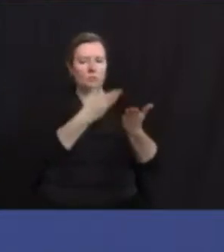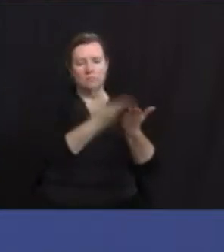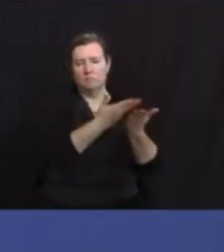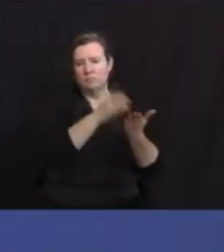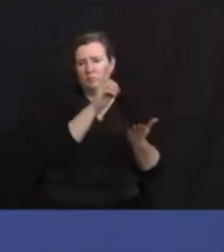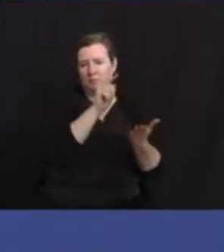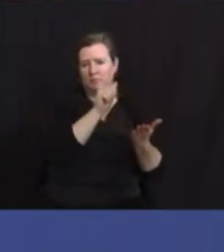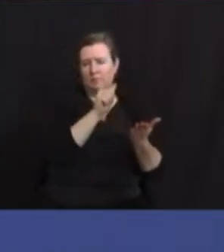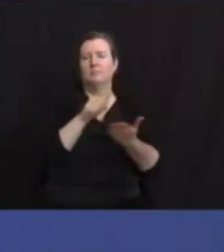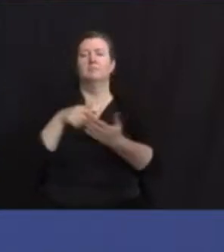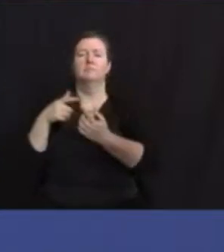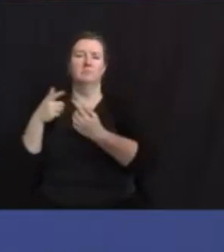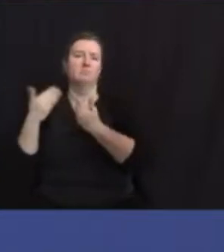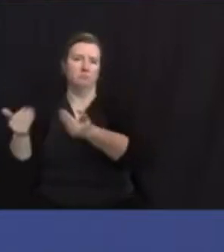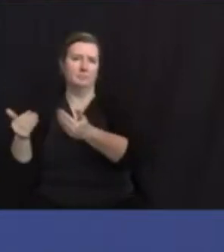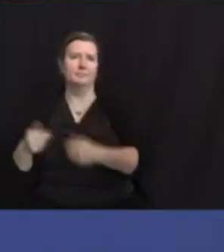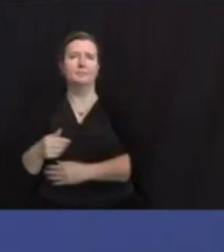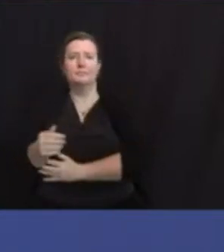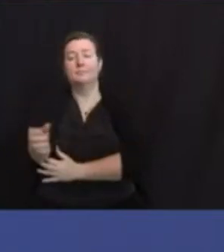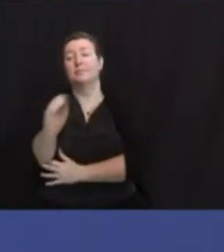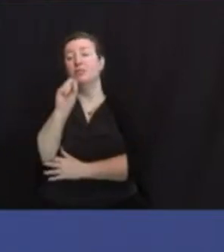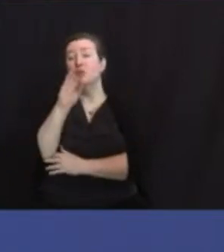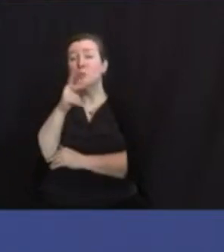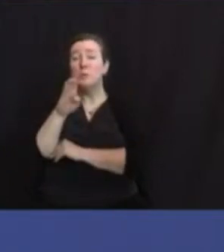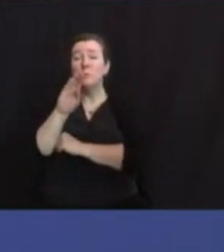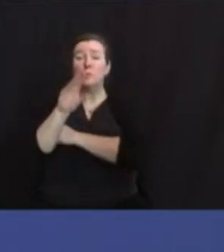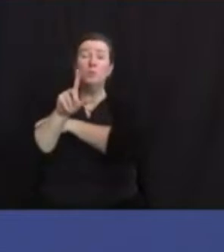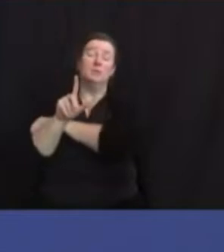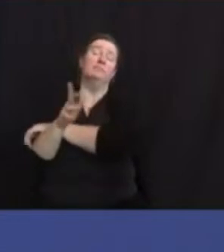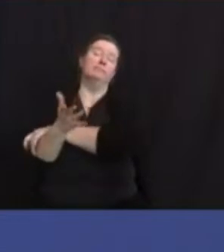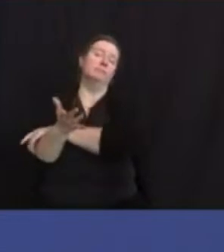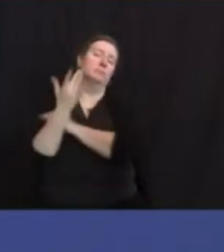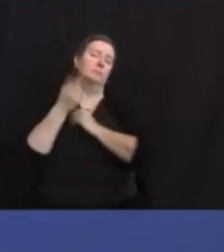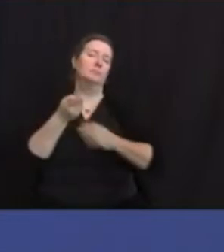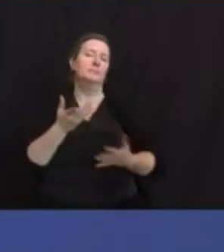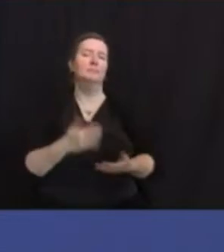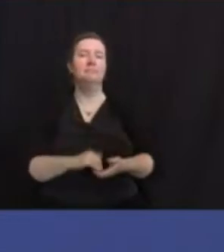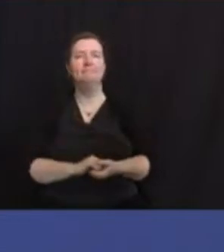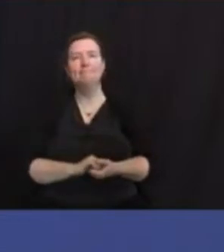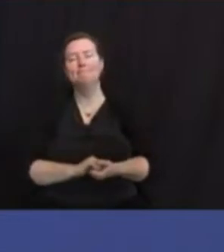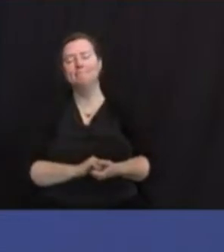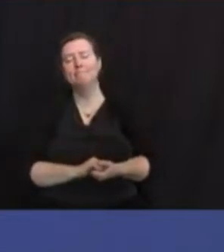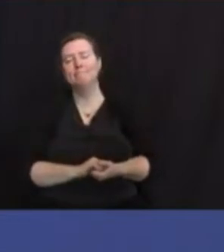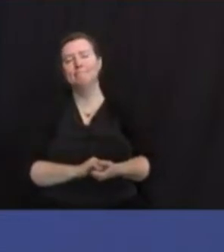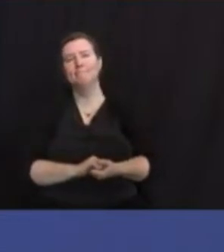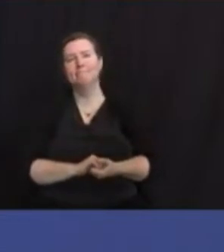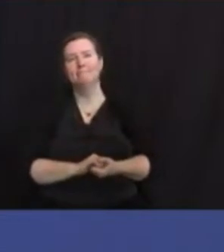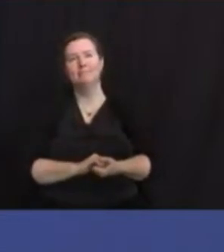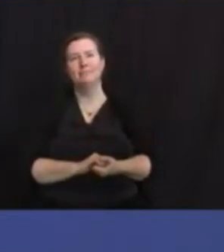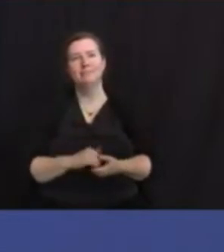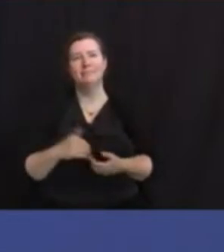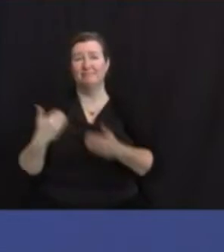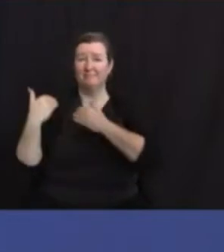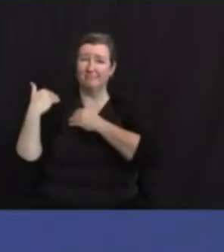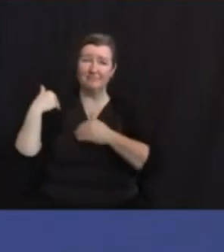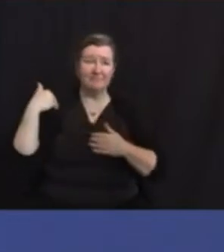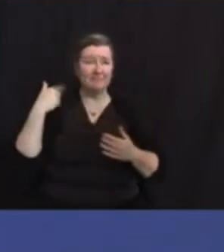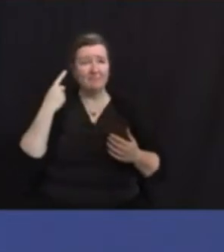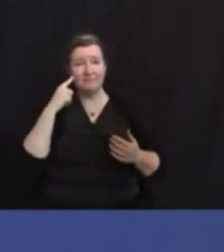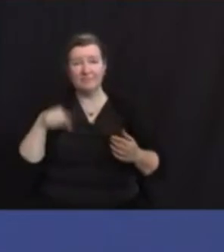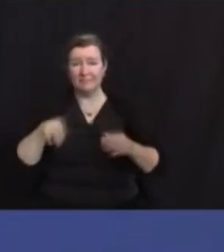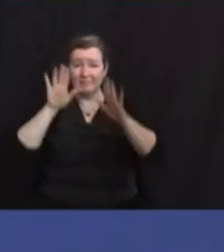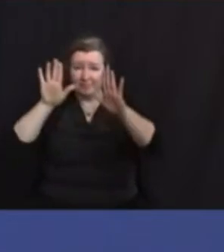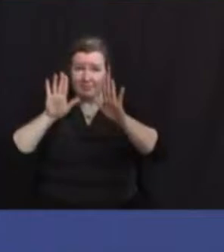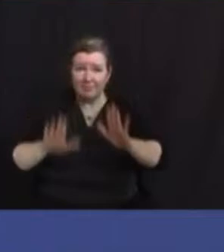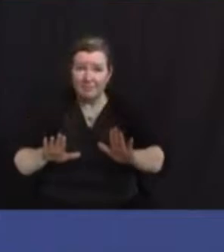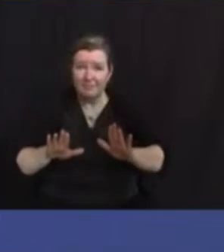the Super Bowl, but a far bigger chorus was asking us to do something in particular for Sunday, which